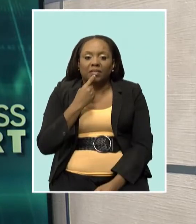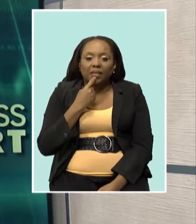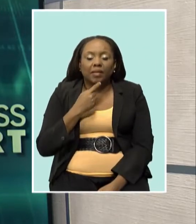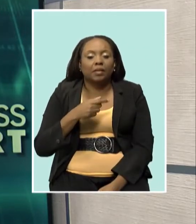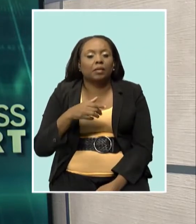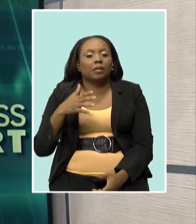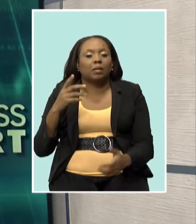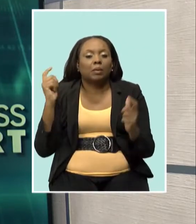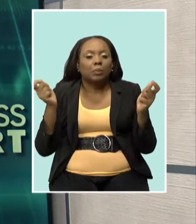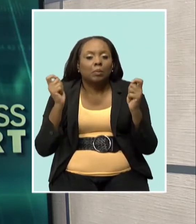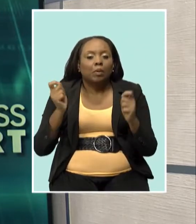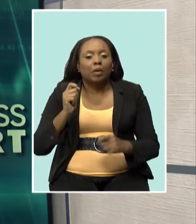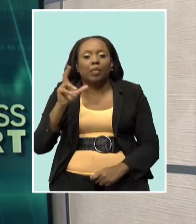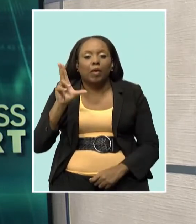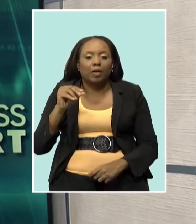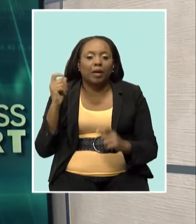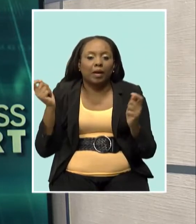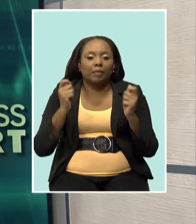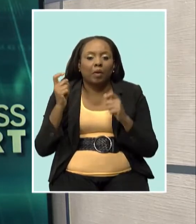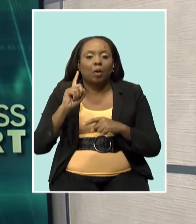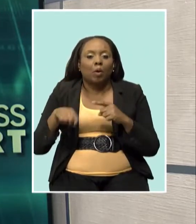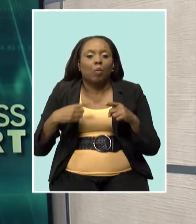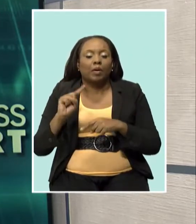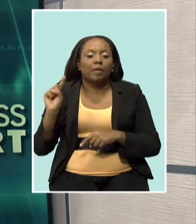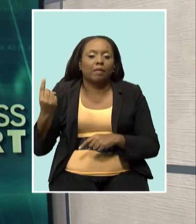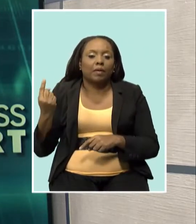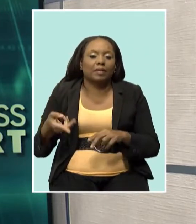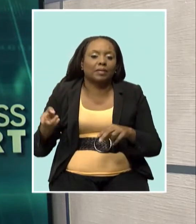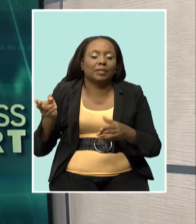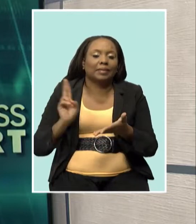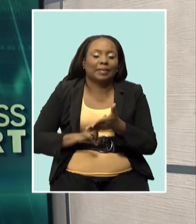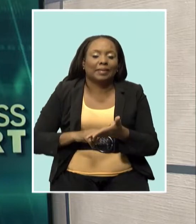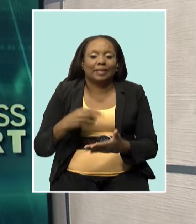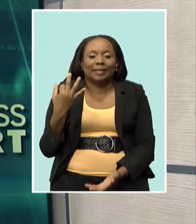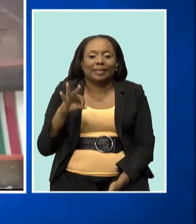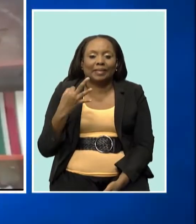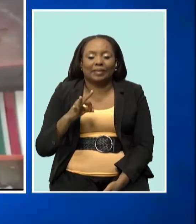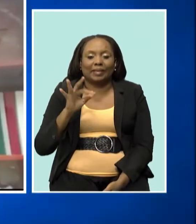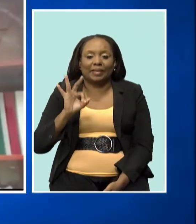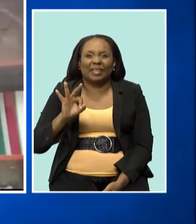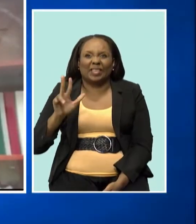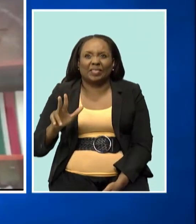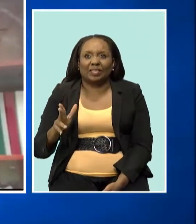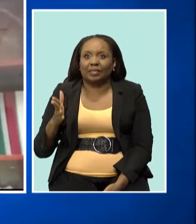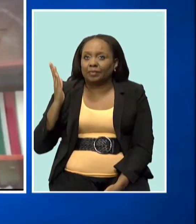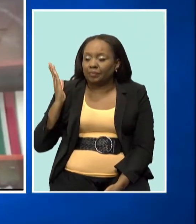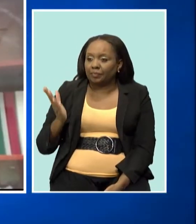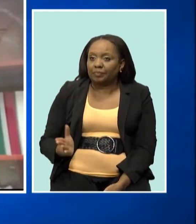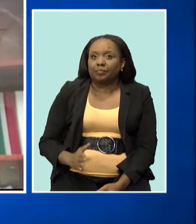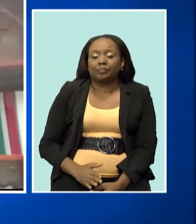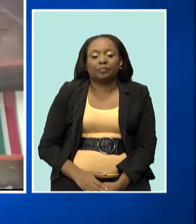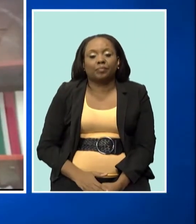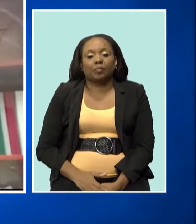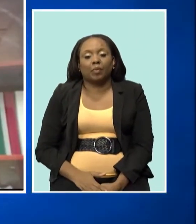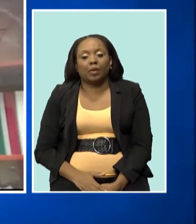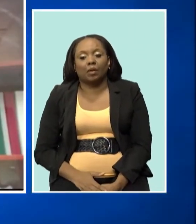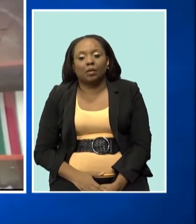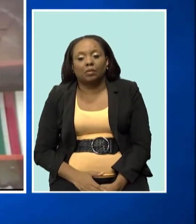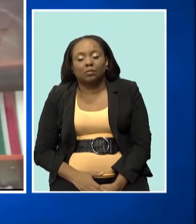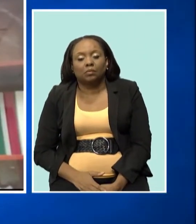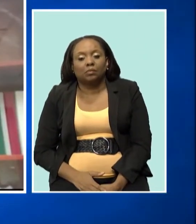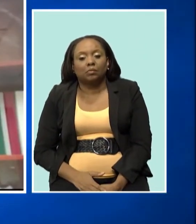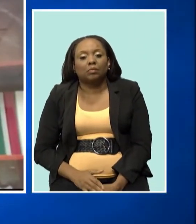hands that at one point it was a locked score. Forcing a timeout call, both teams regrouping.